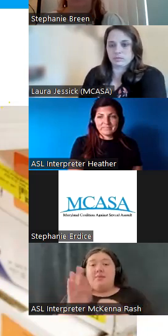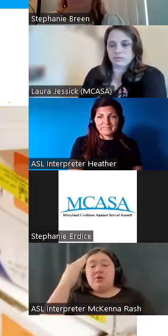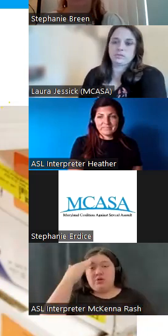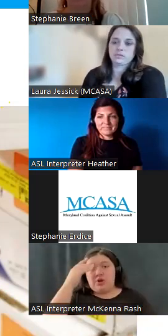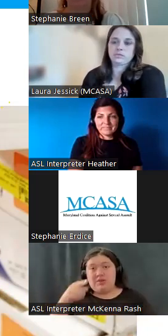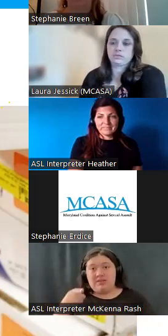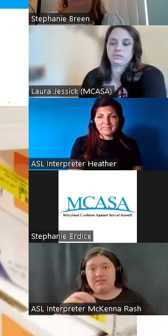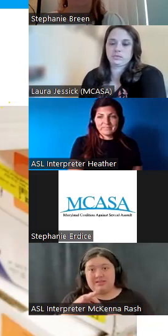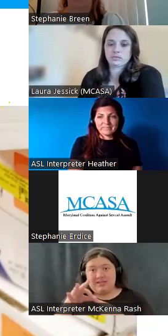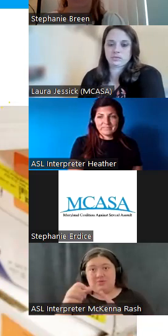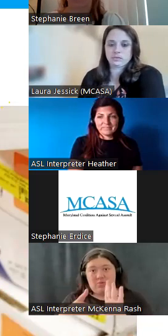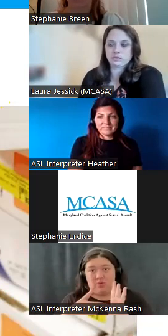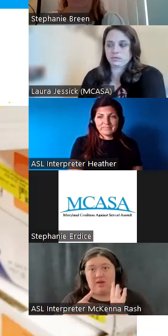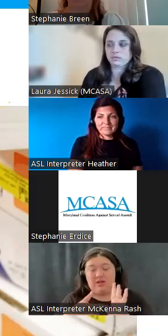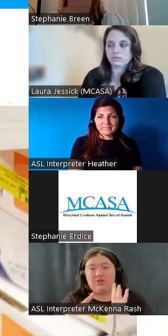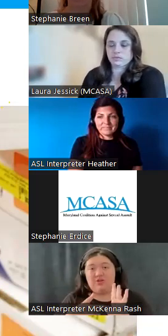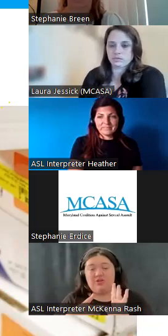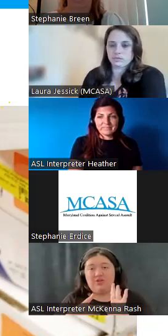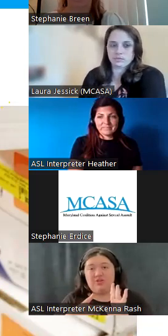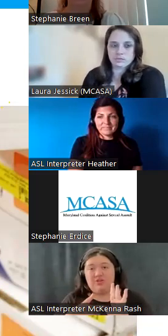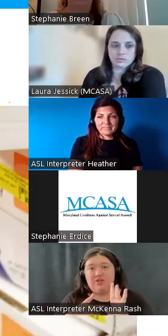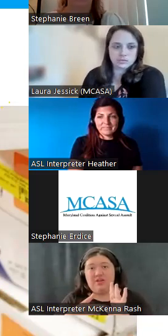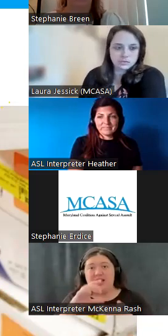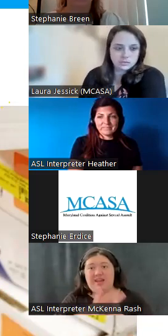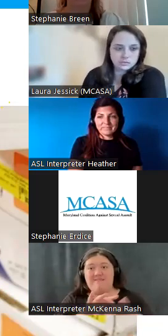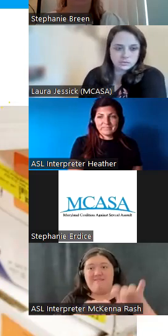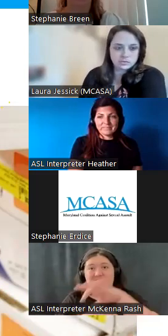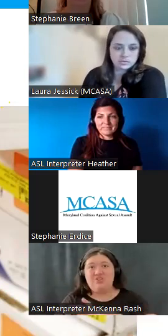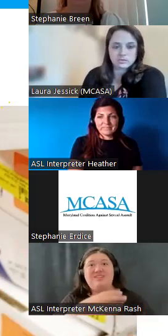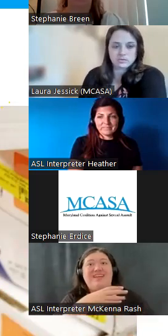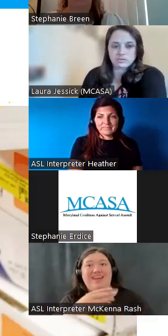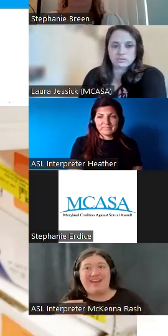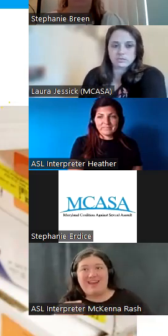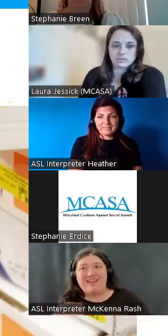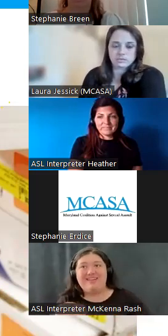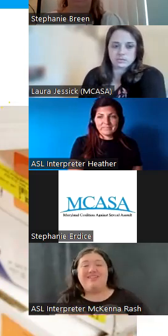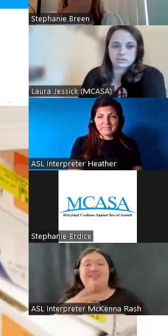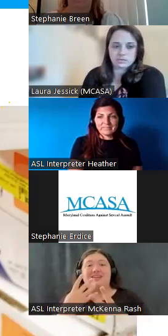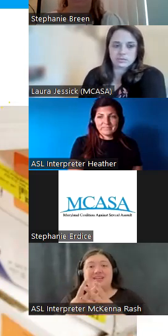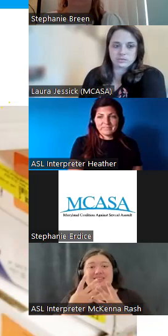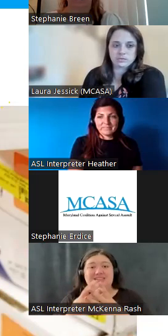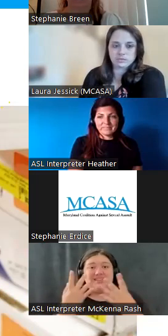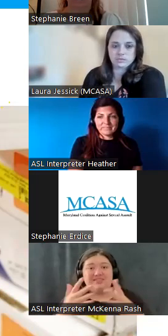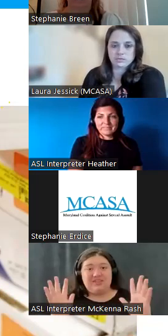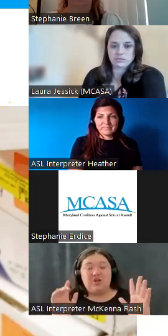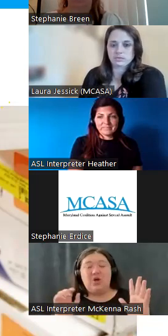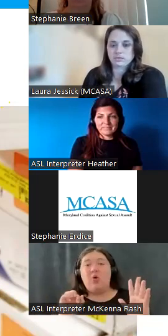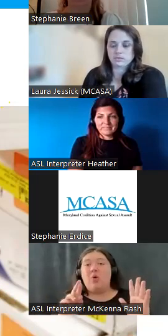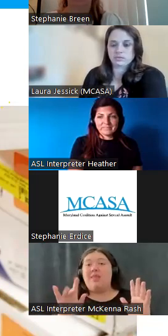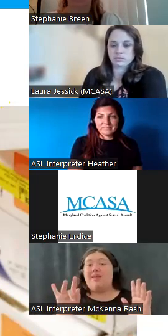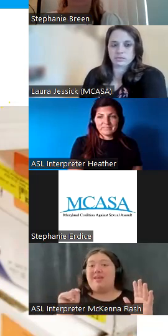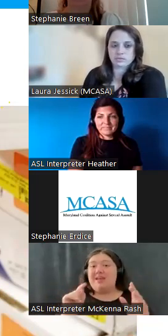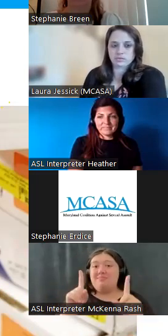exemptions require either a conviction and a sentence completion, or that the kit be tested and